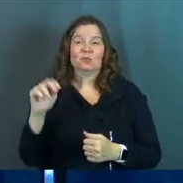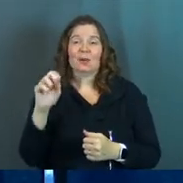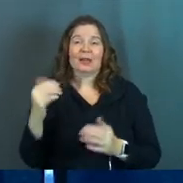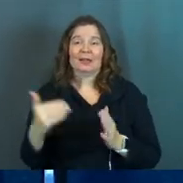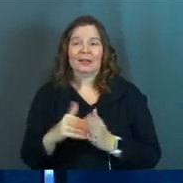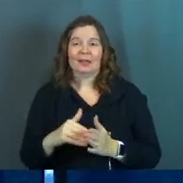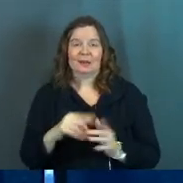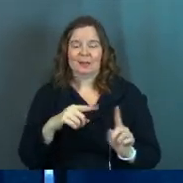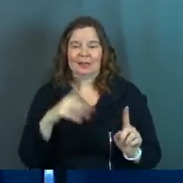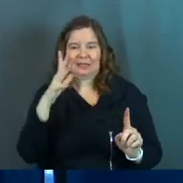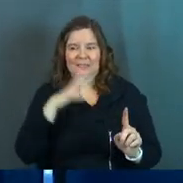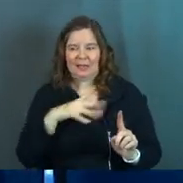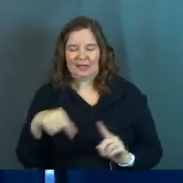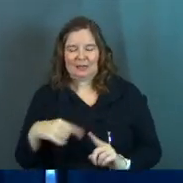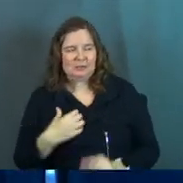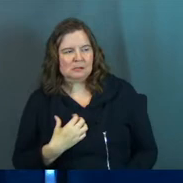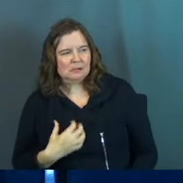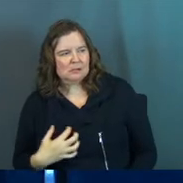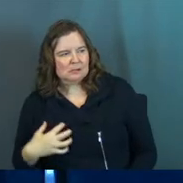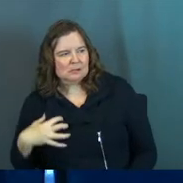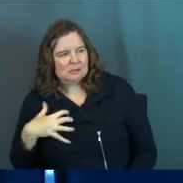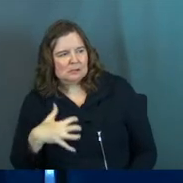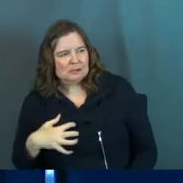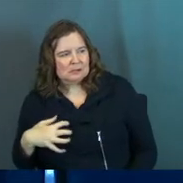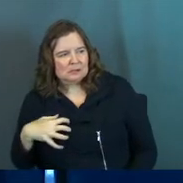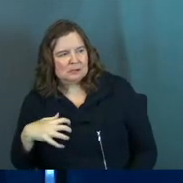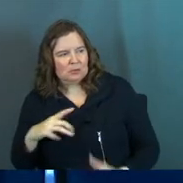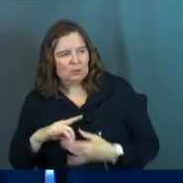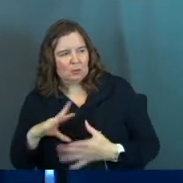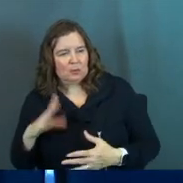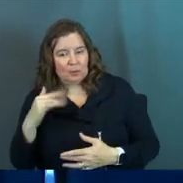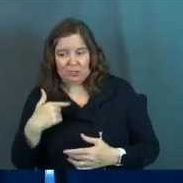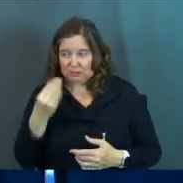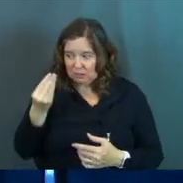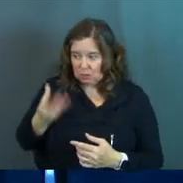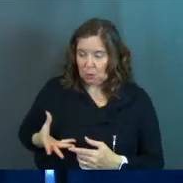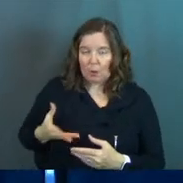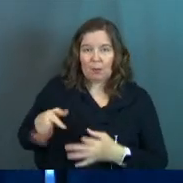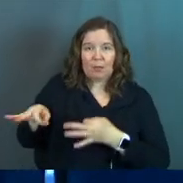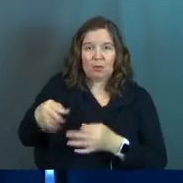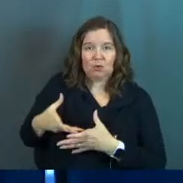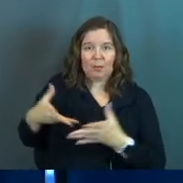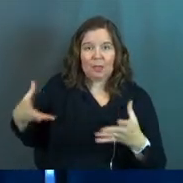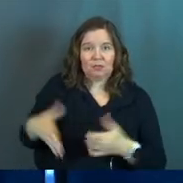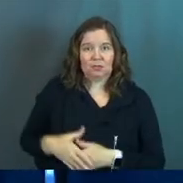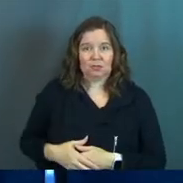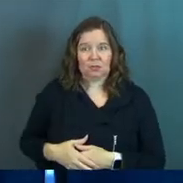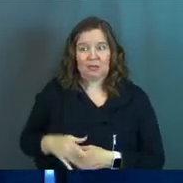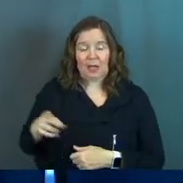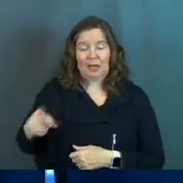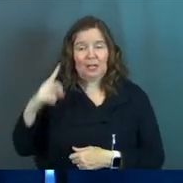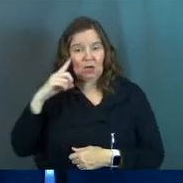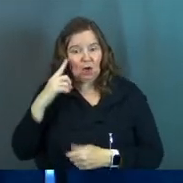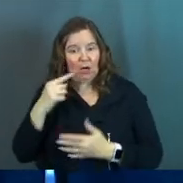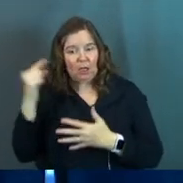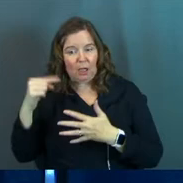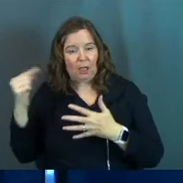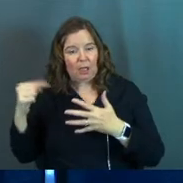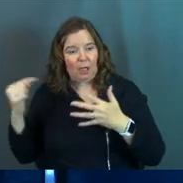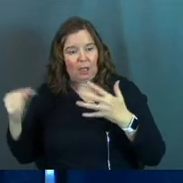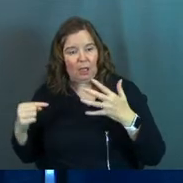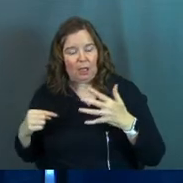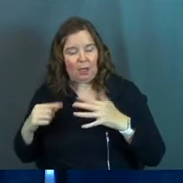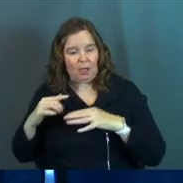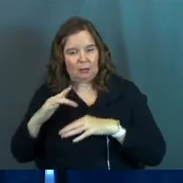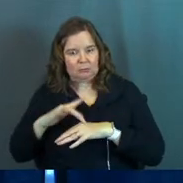Dwayne. But this guy over here couldn't, because she had told him too much. And he had heard these things.